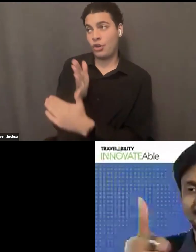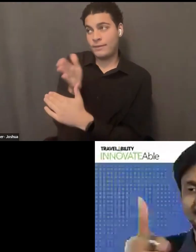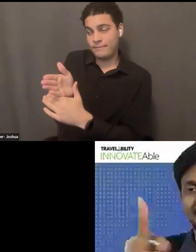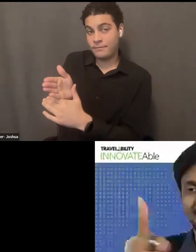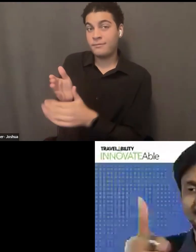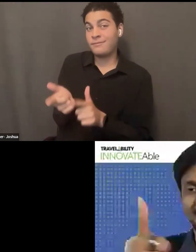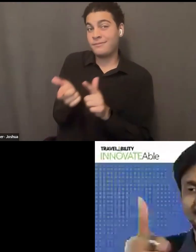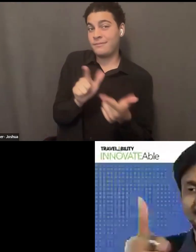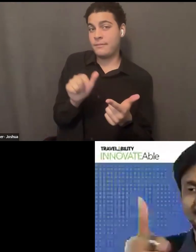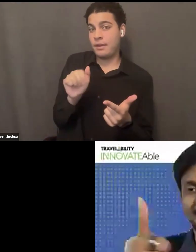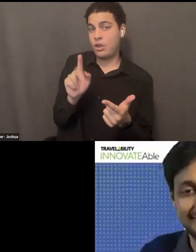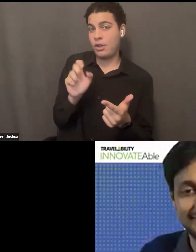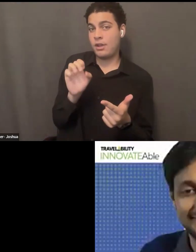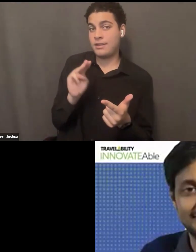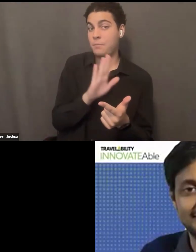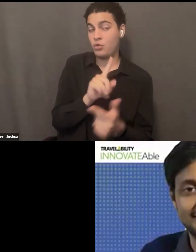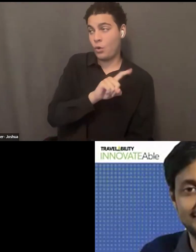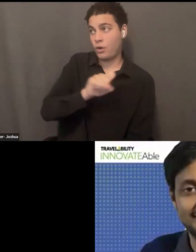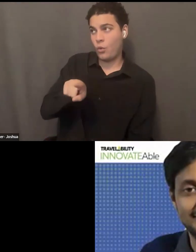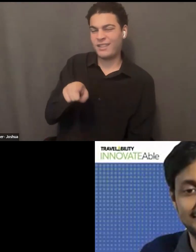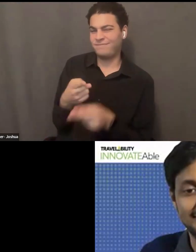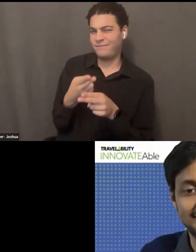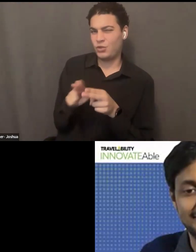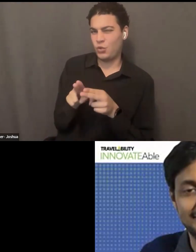quickly. Autumn, we have a few seconds left for your question.